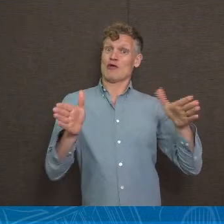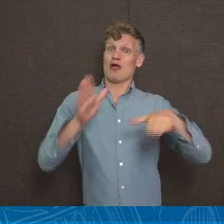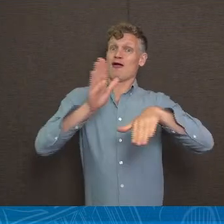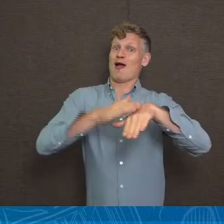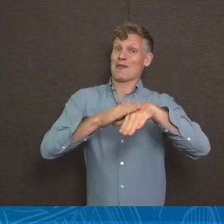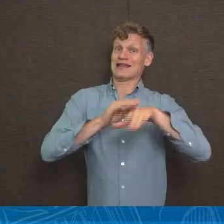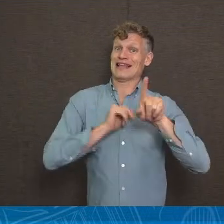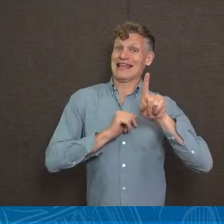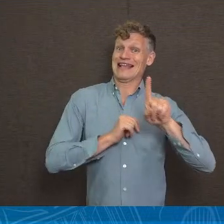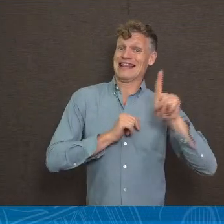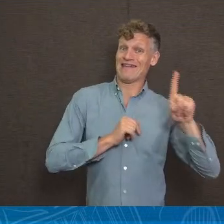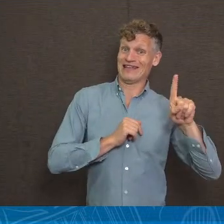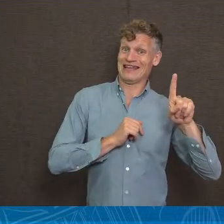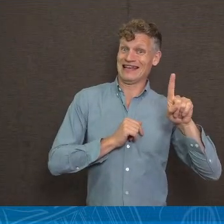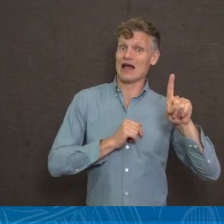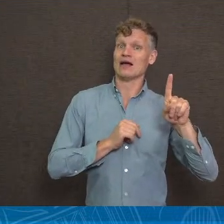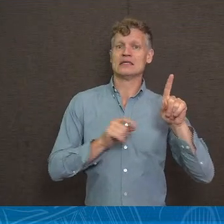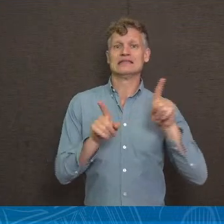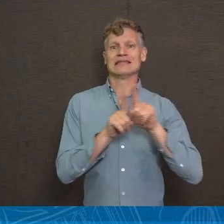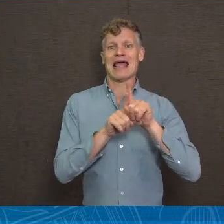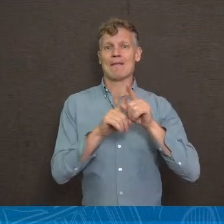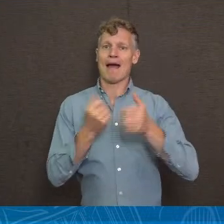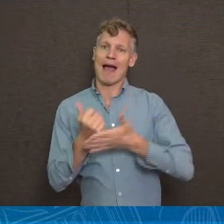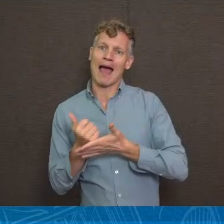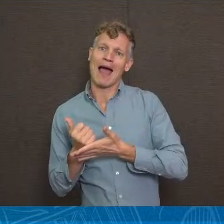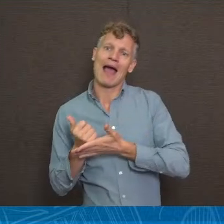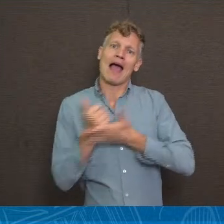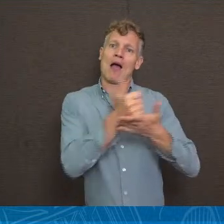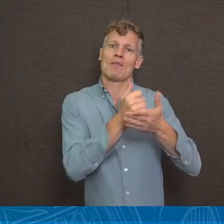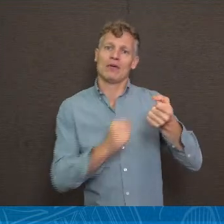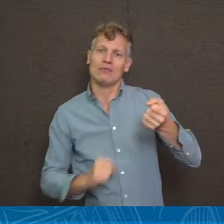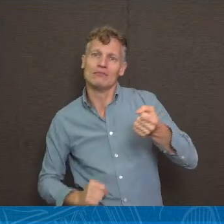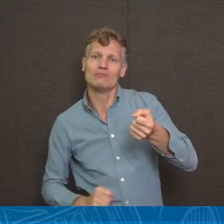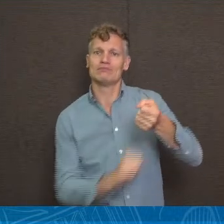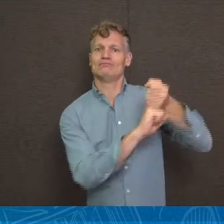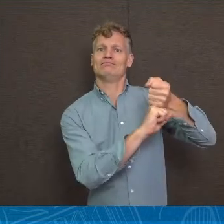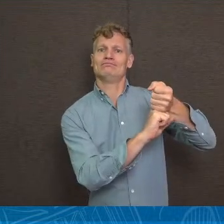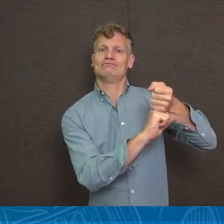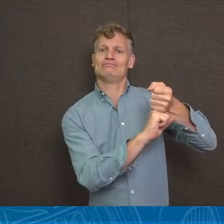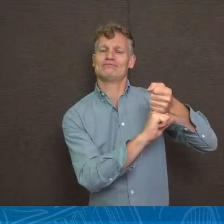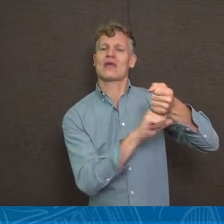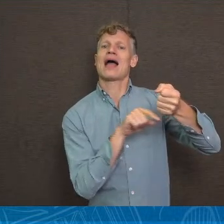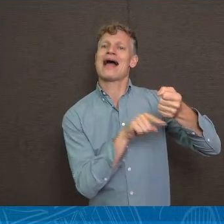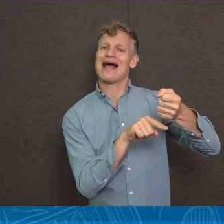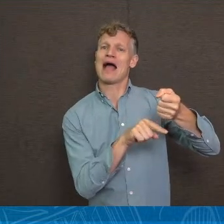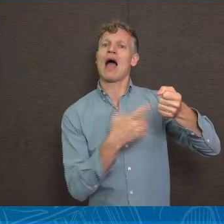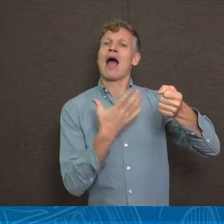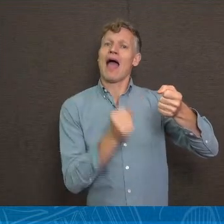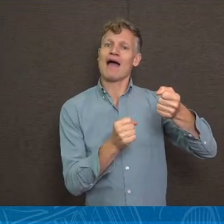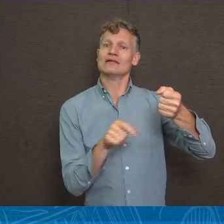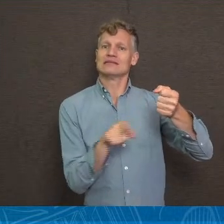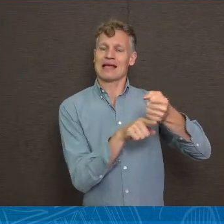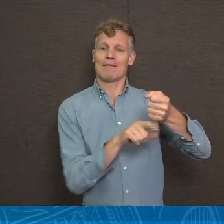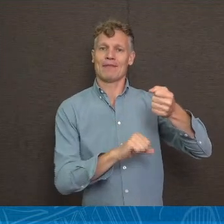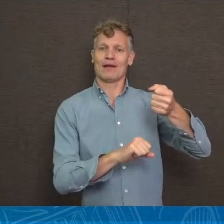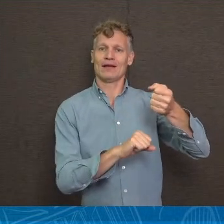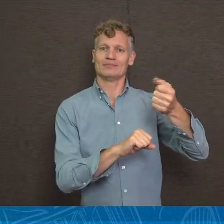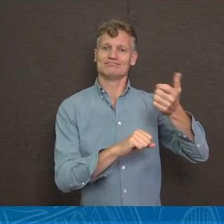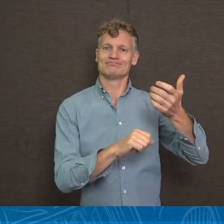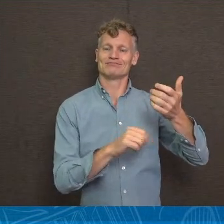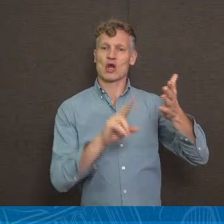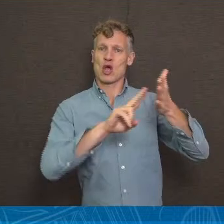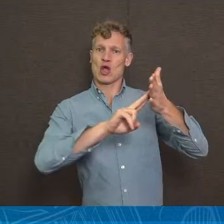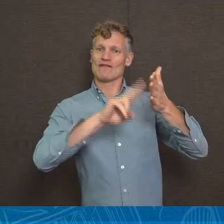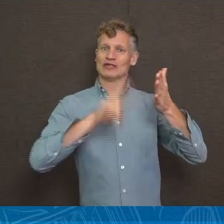jurisprudence framework that can give a convention not just a